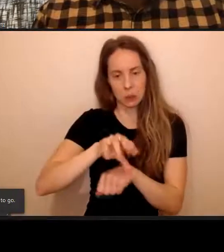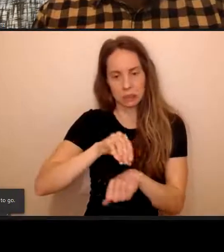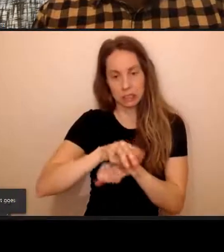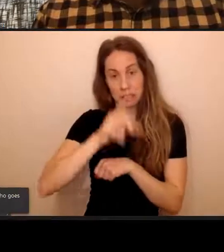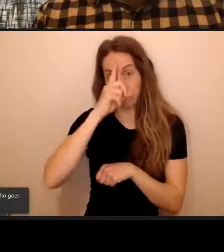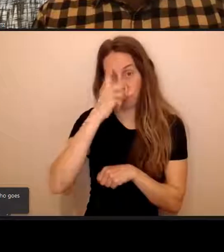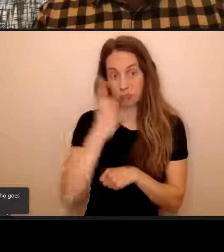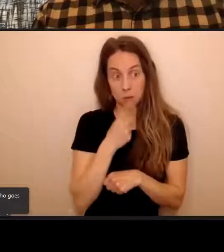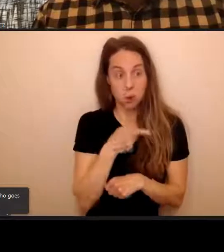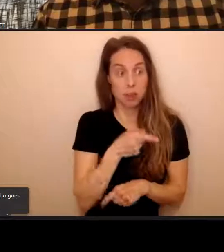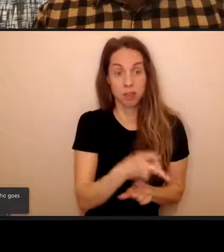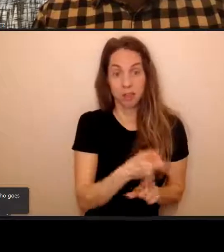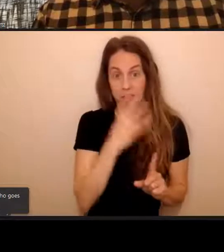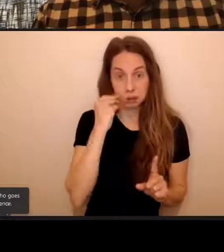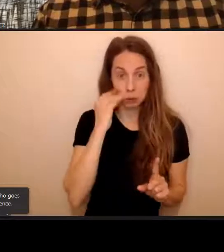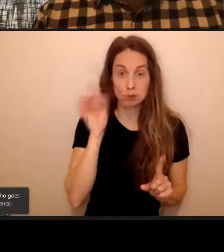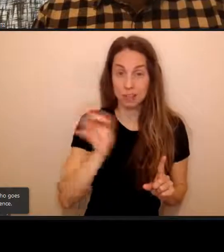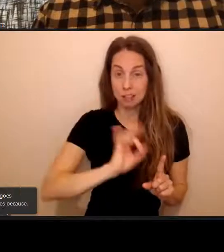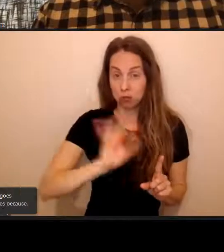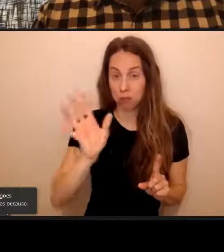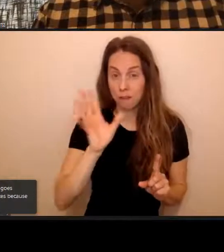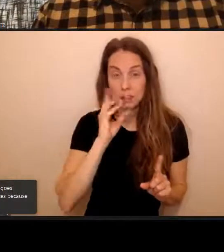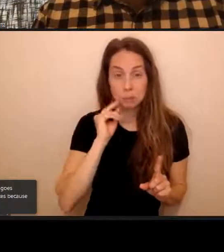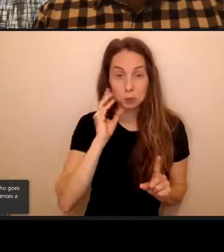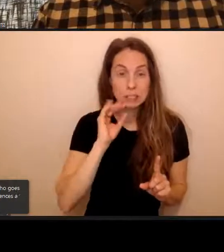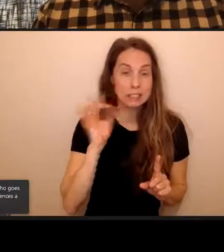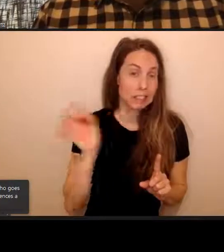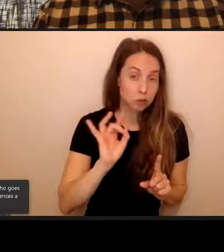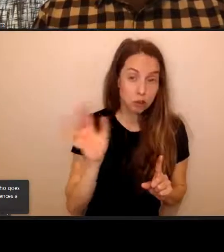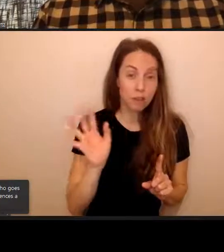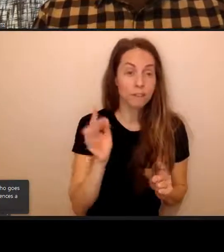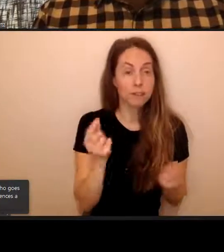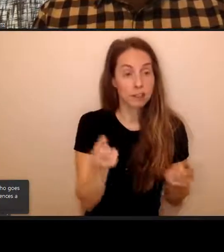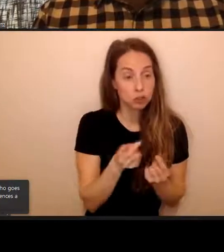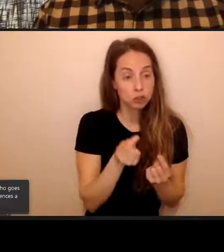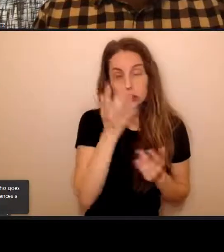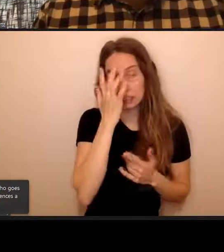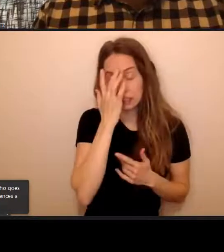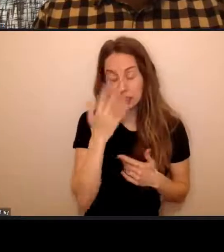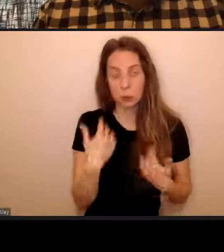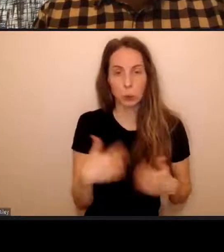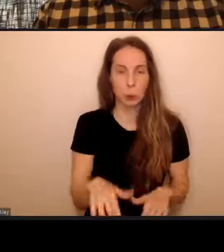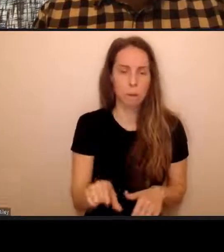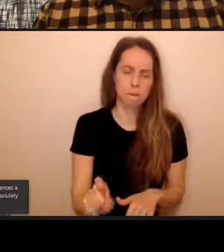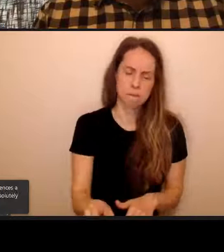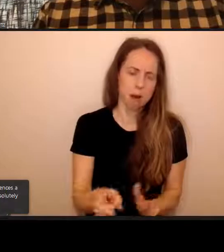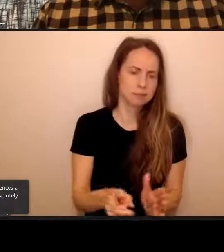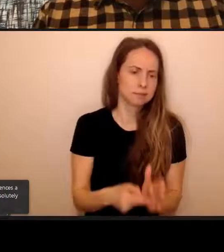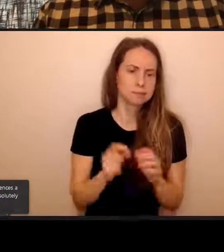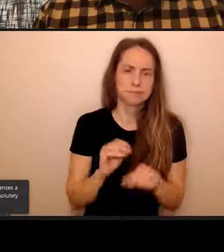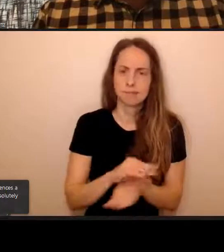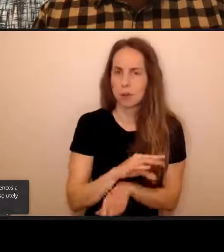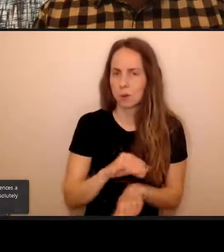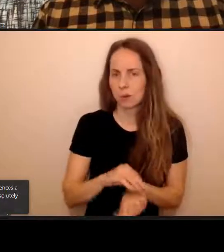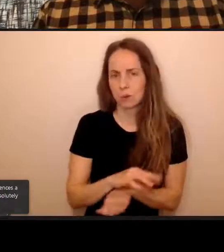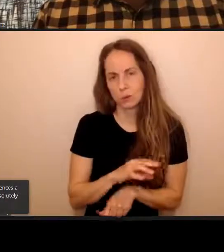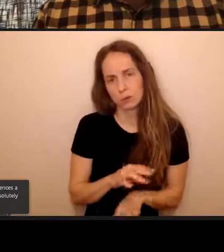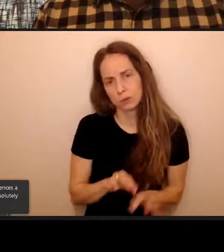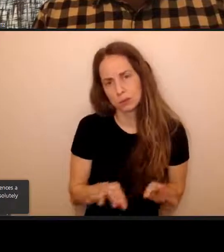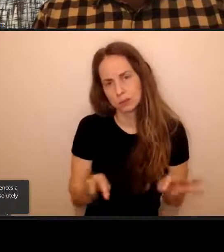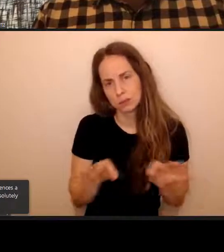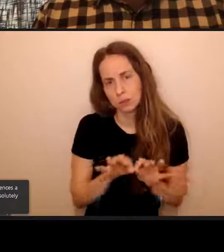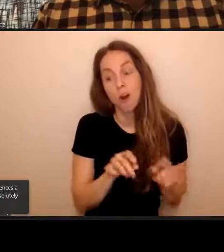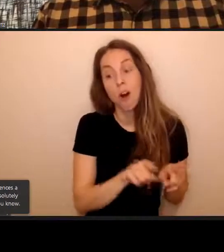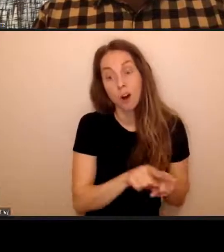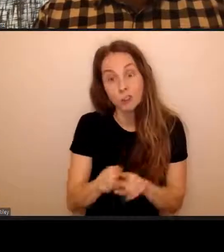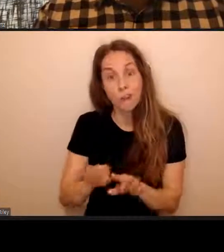through experiences a catastrophic injury or illness is absolutely important. And also the family,